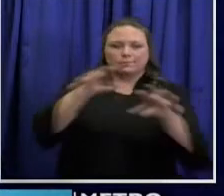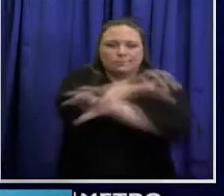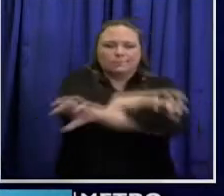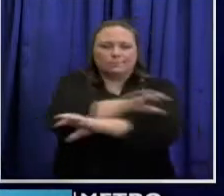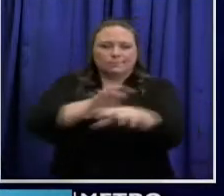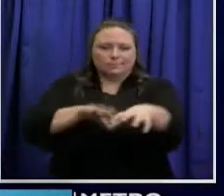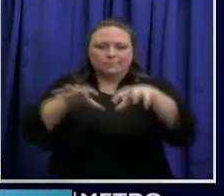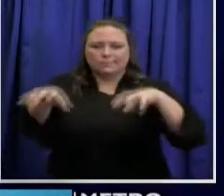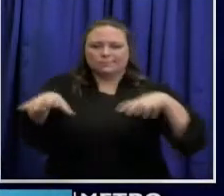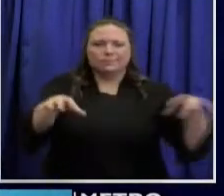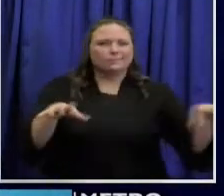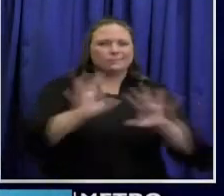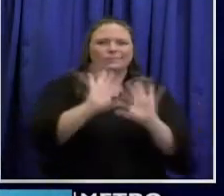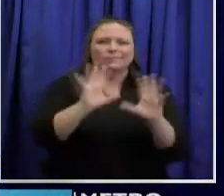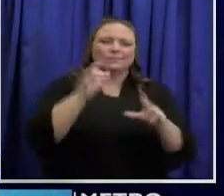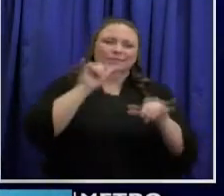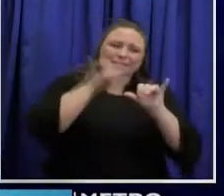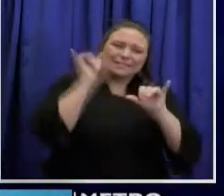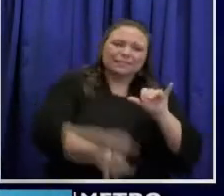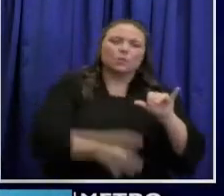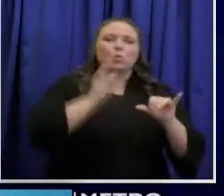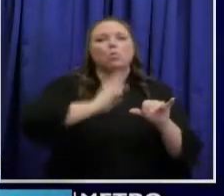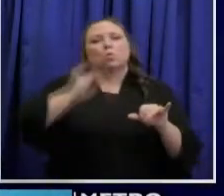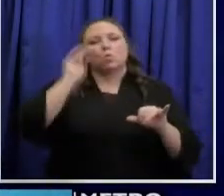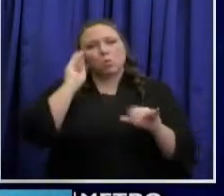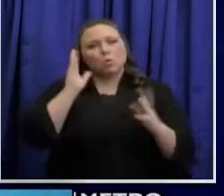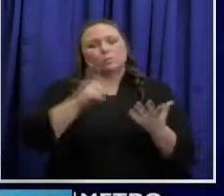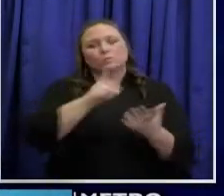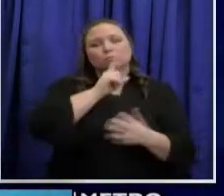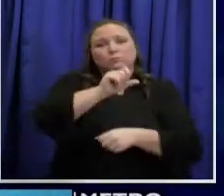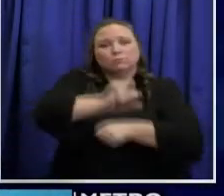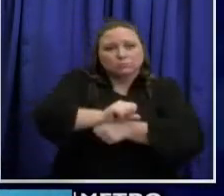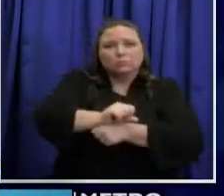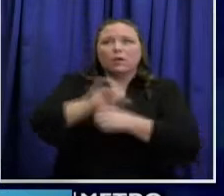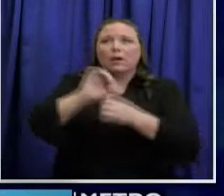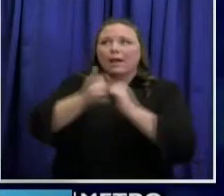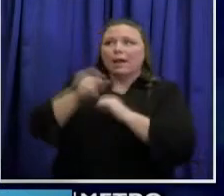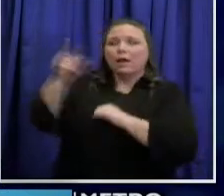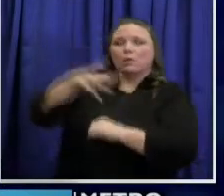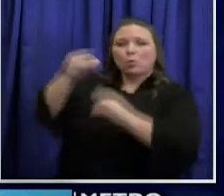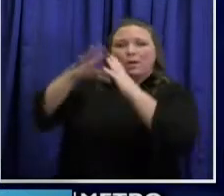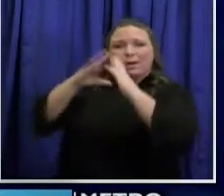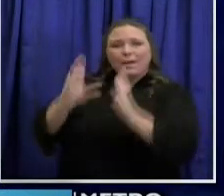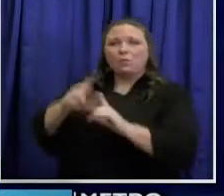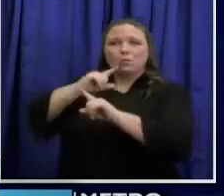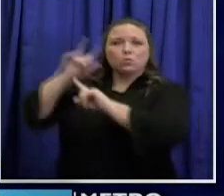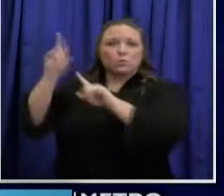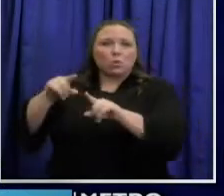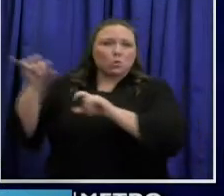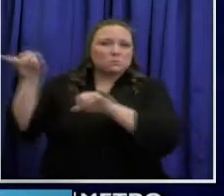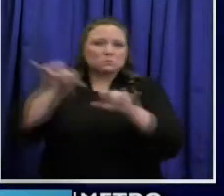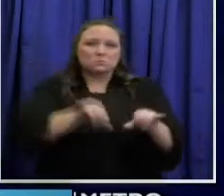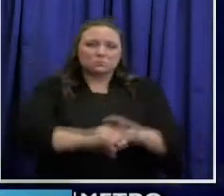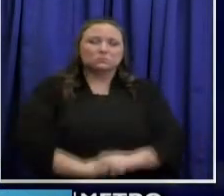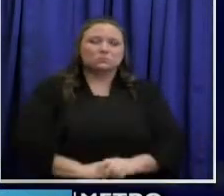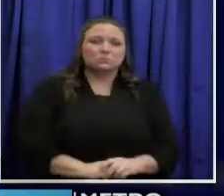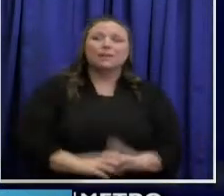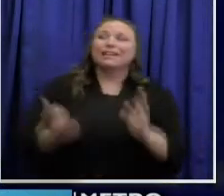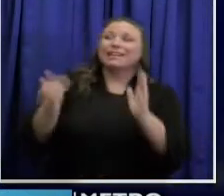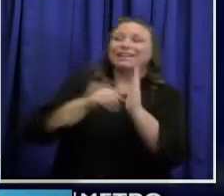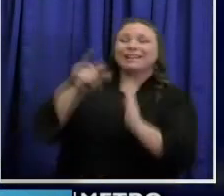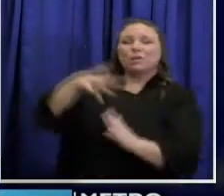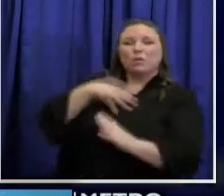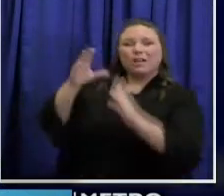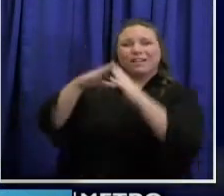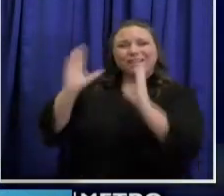groupings necessarily. And I think that's very much in spirit of the White House report, which again is